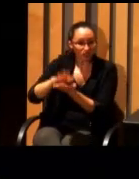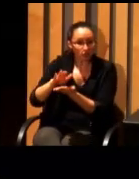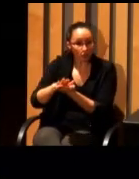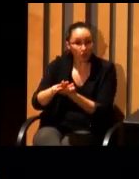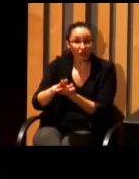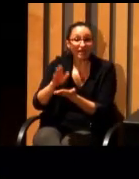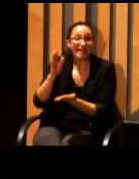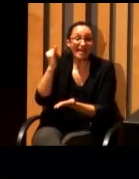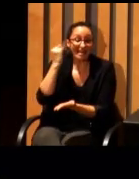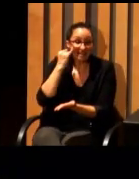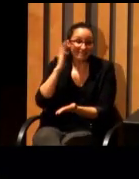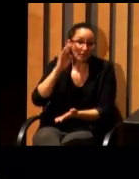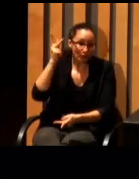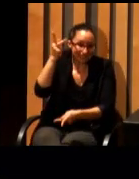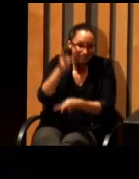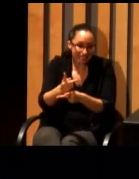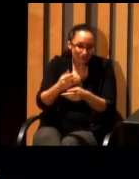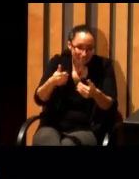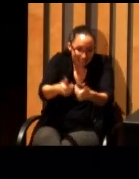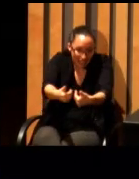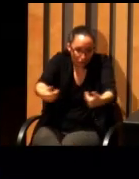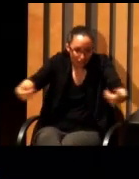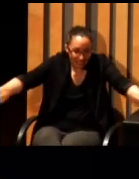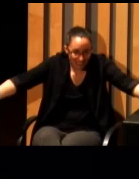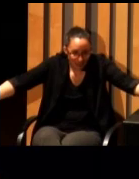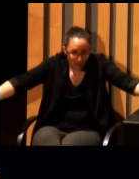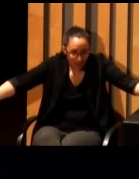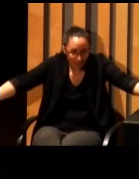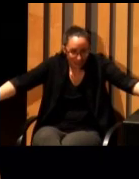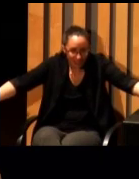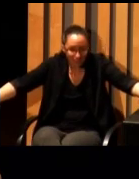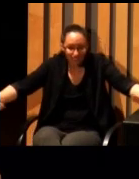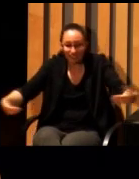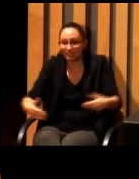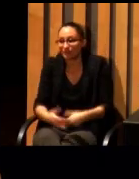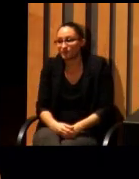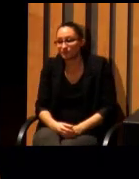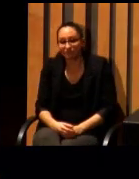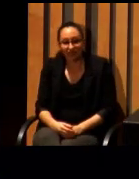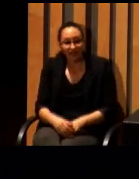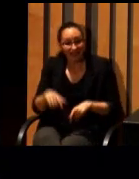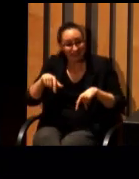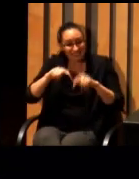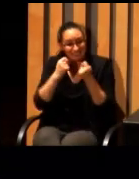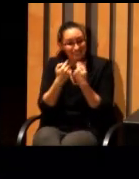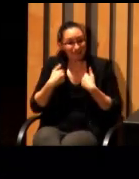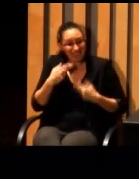remain segregated. This is the team that has this nickname.